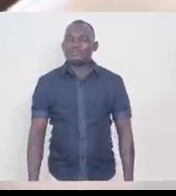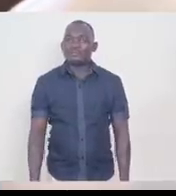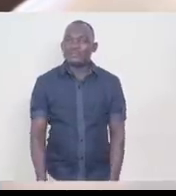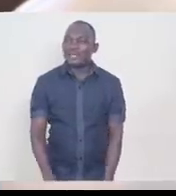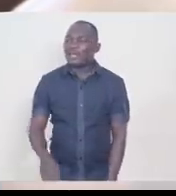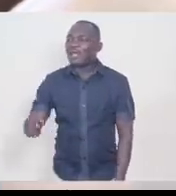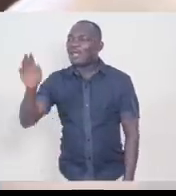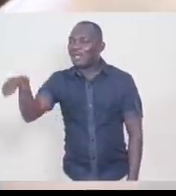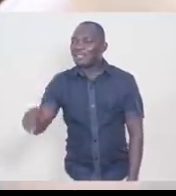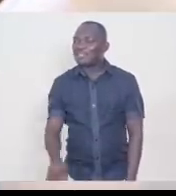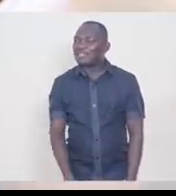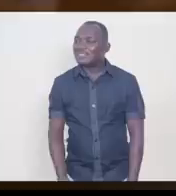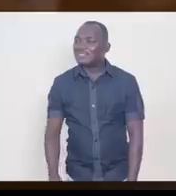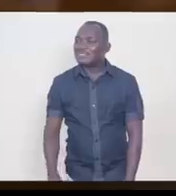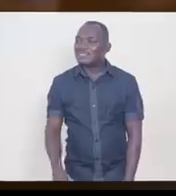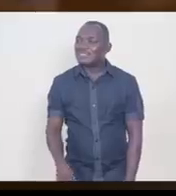Hello, Sarah.